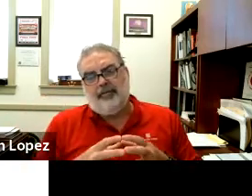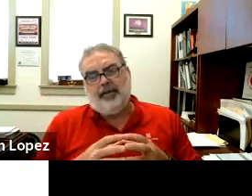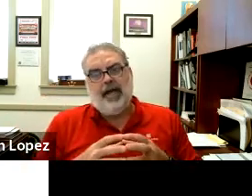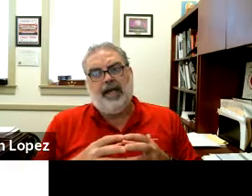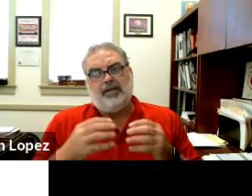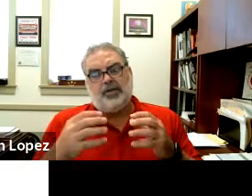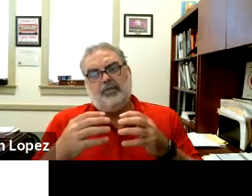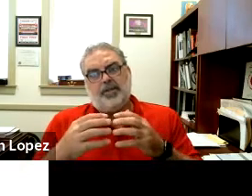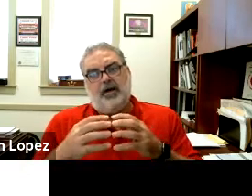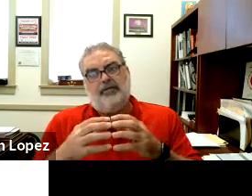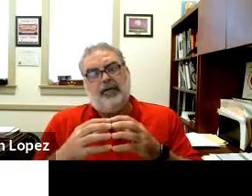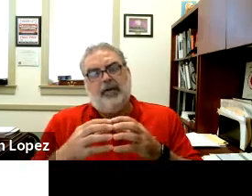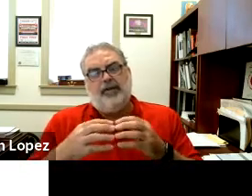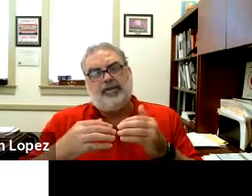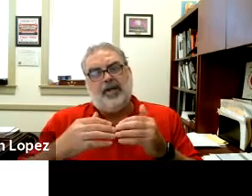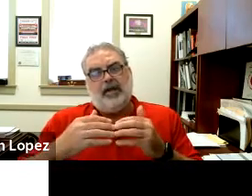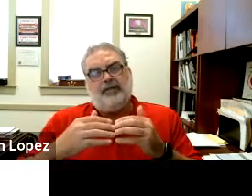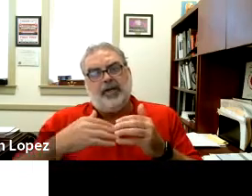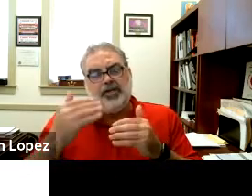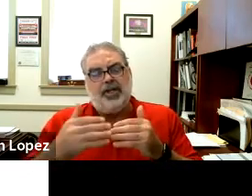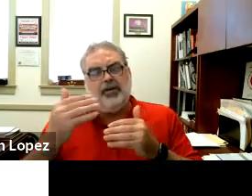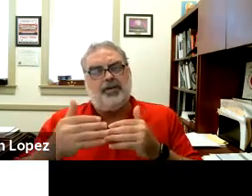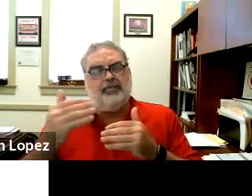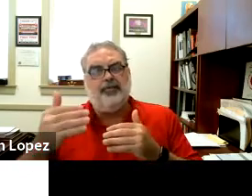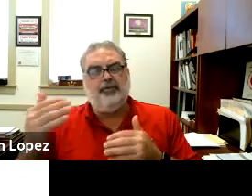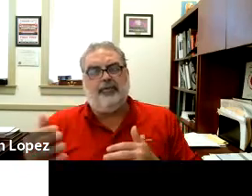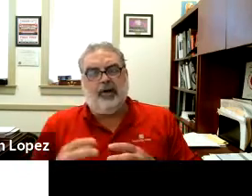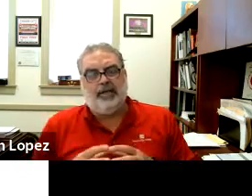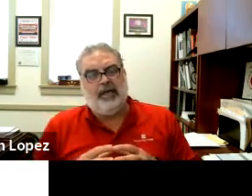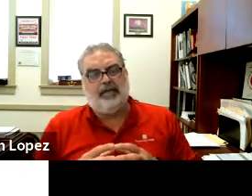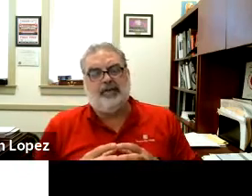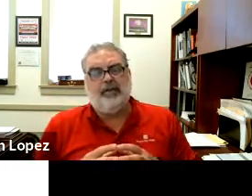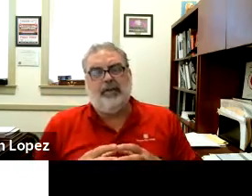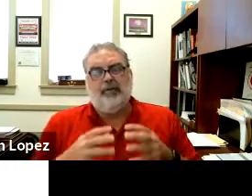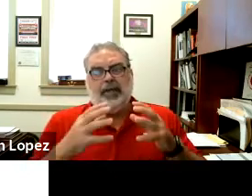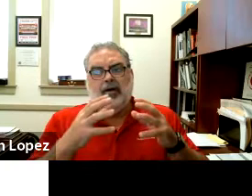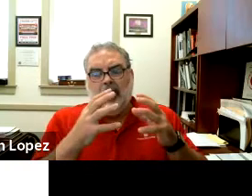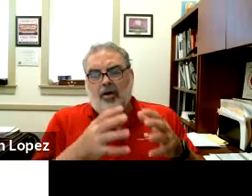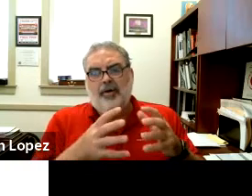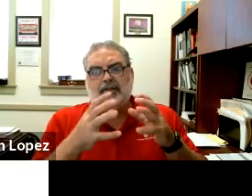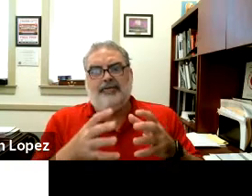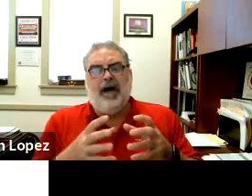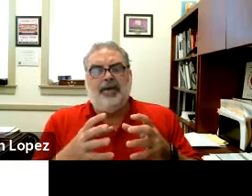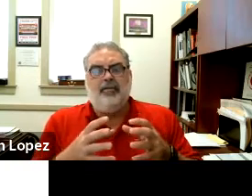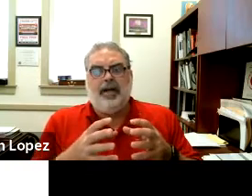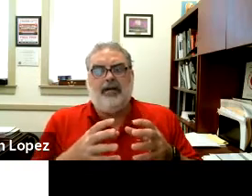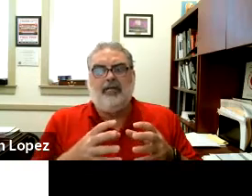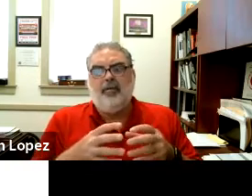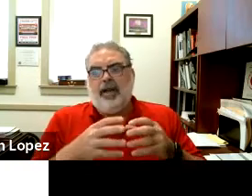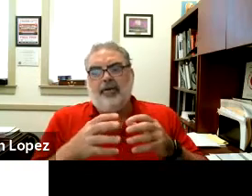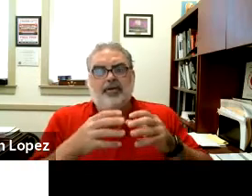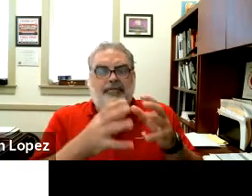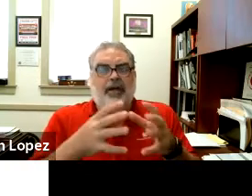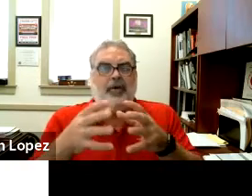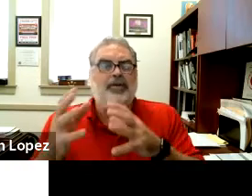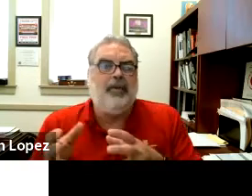do every day in terms of this kind of continuous improvement process. we are always evaluating